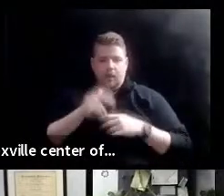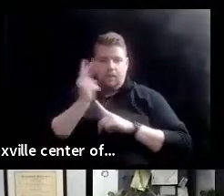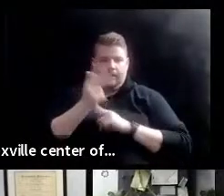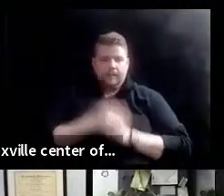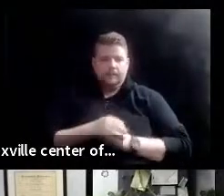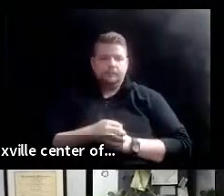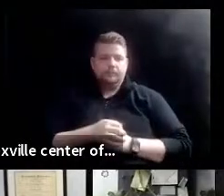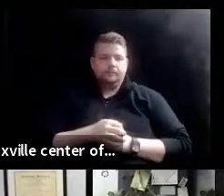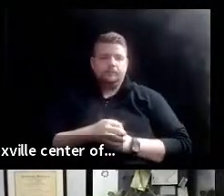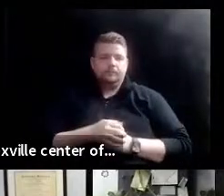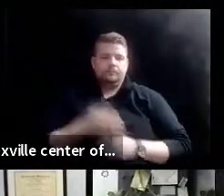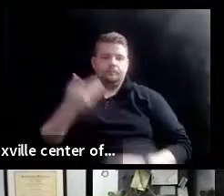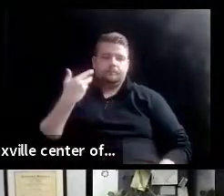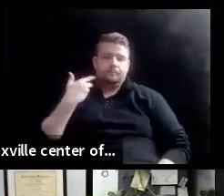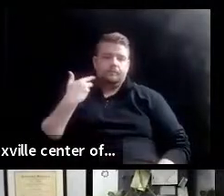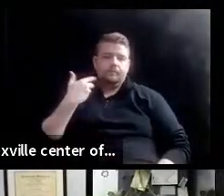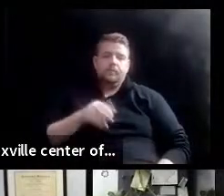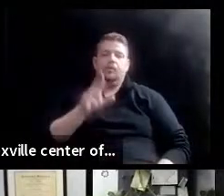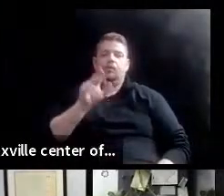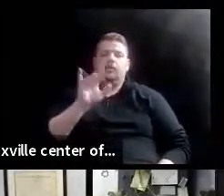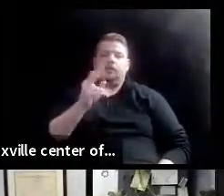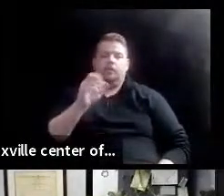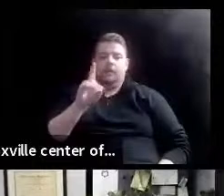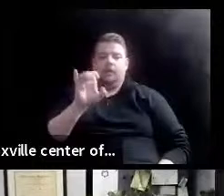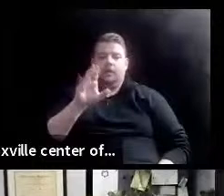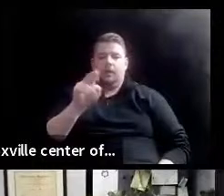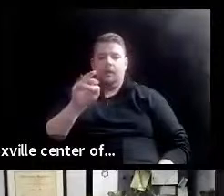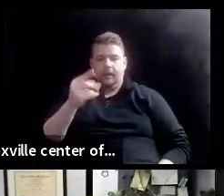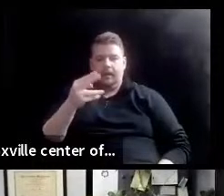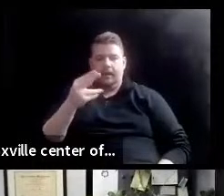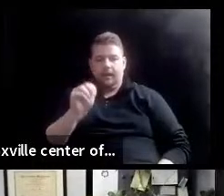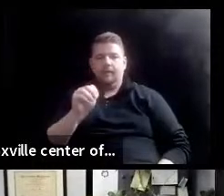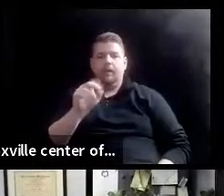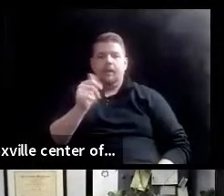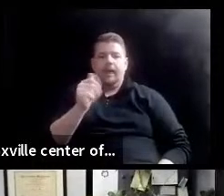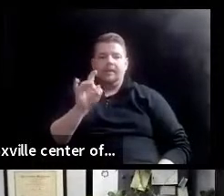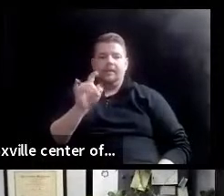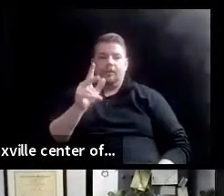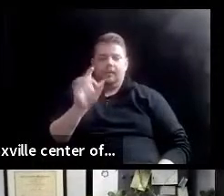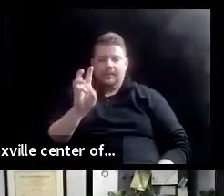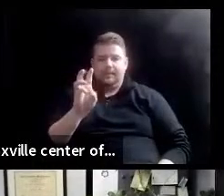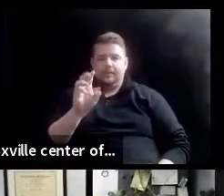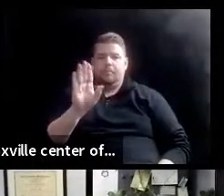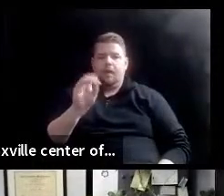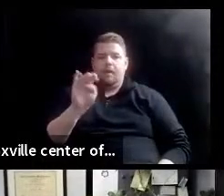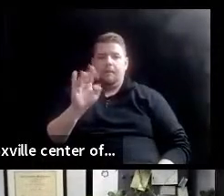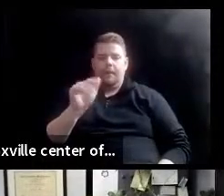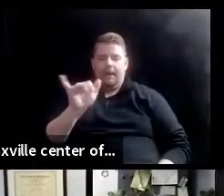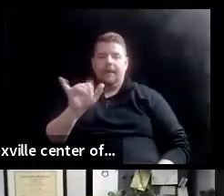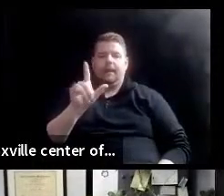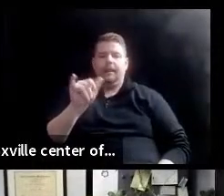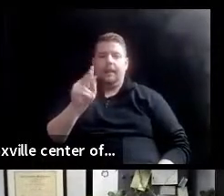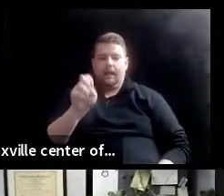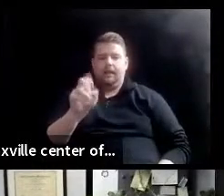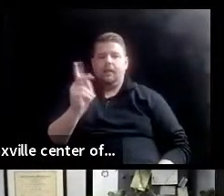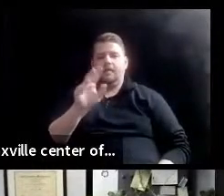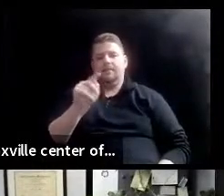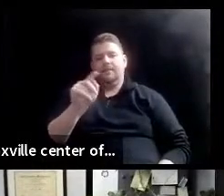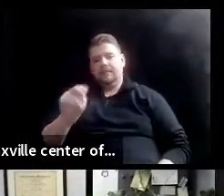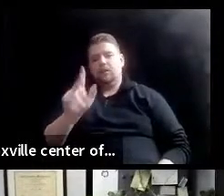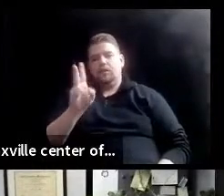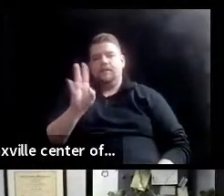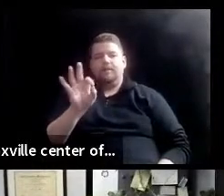minutes. Thank you. Richard Cunningham, 1836 Bombay Lane, Knoxville, Tennessee,